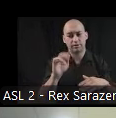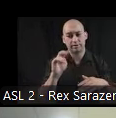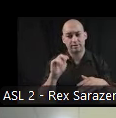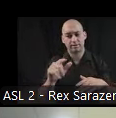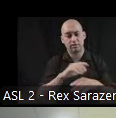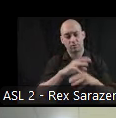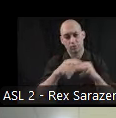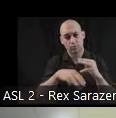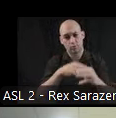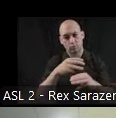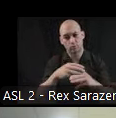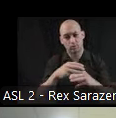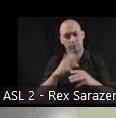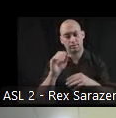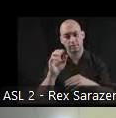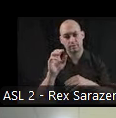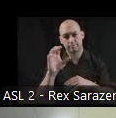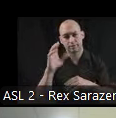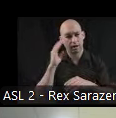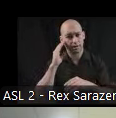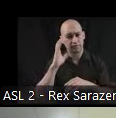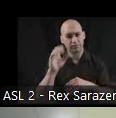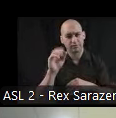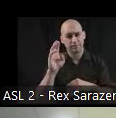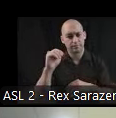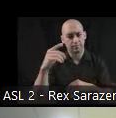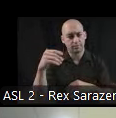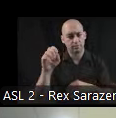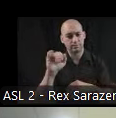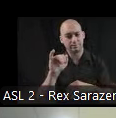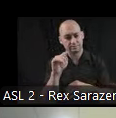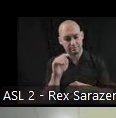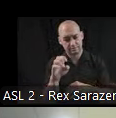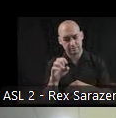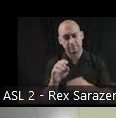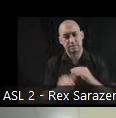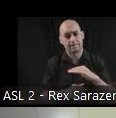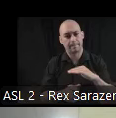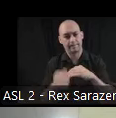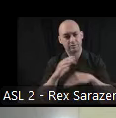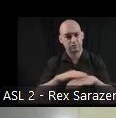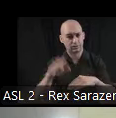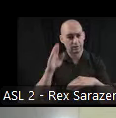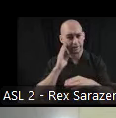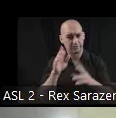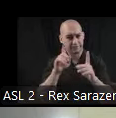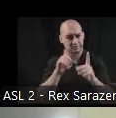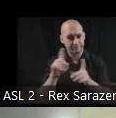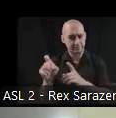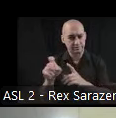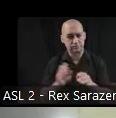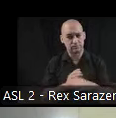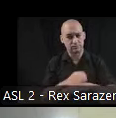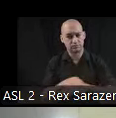cognitive composite, which was the primary outcome. So this was based on cognitive testing across measures that look